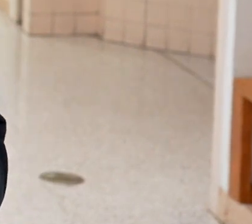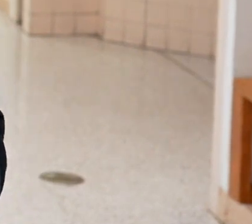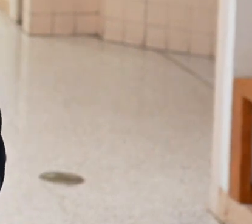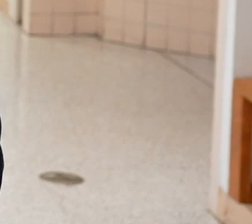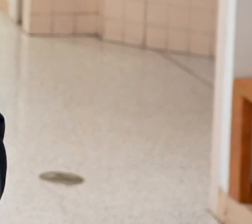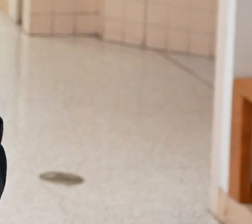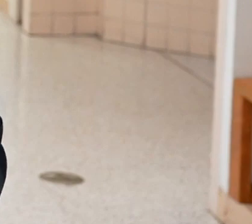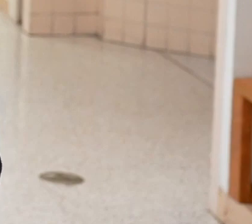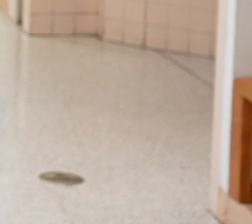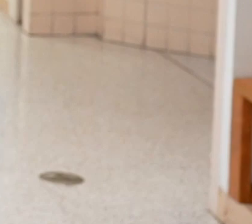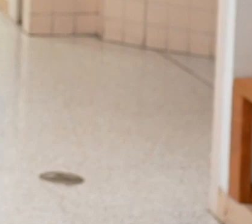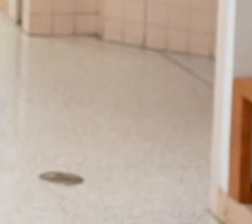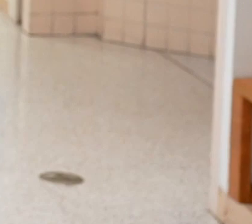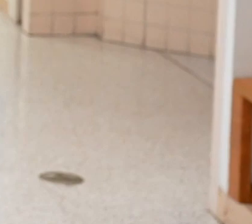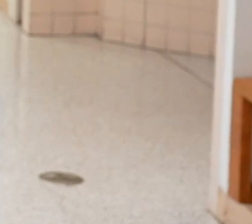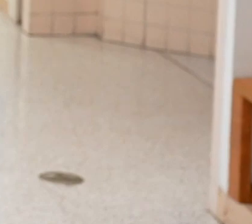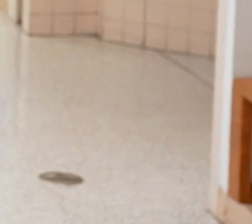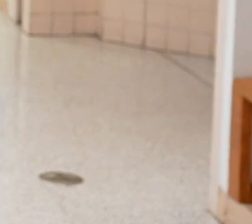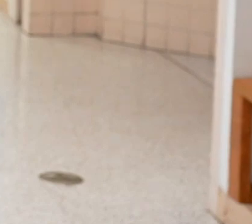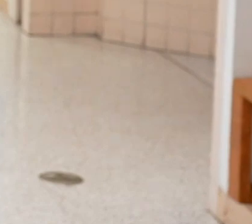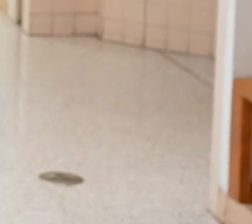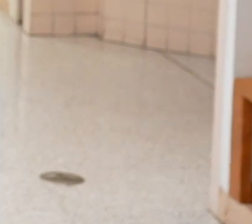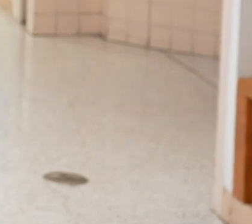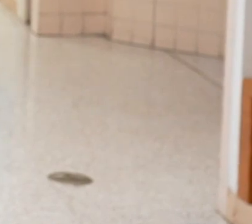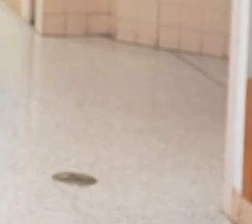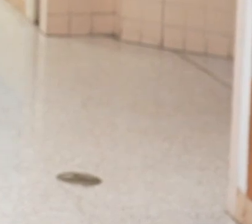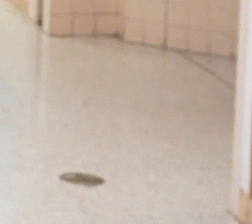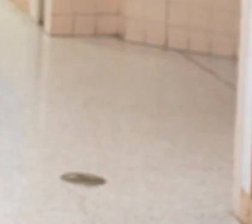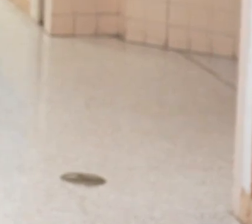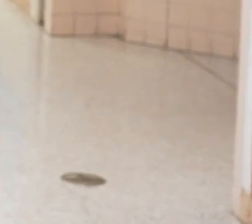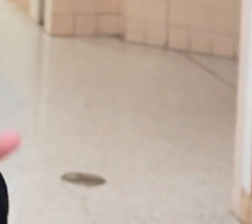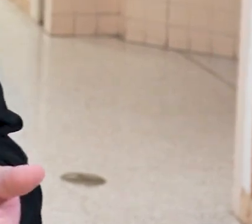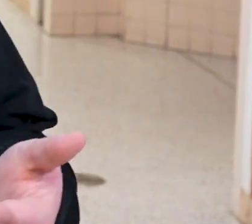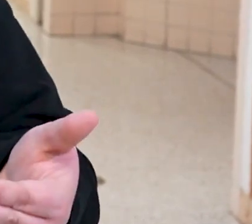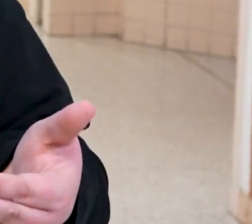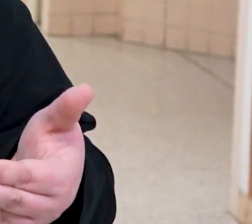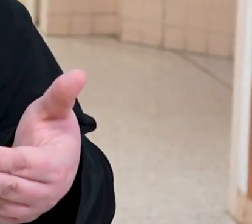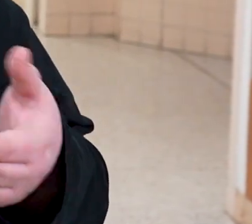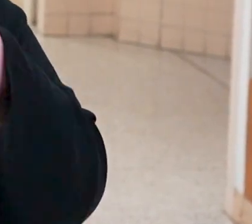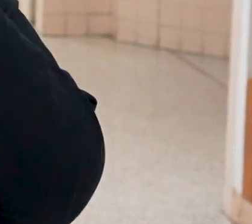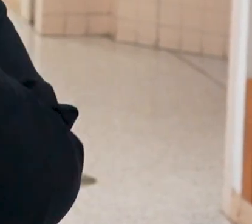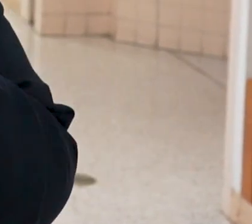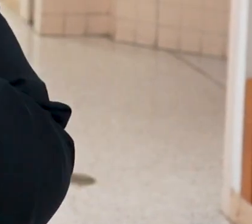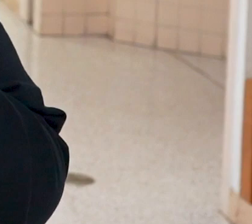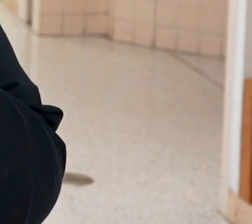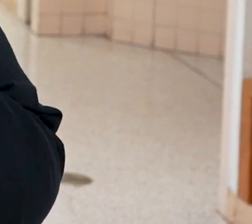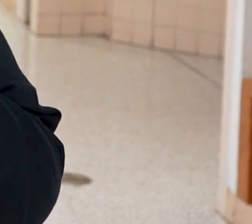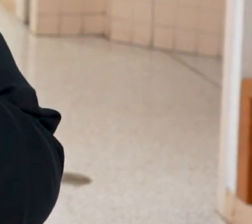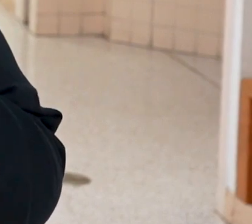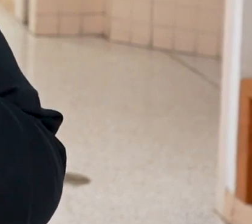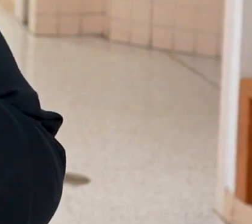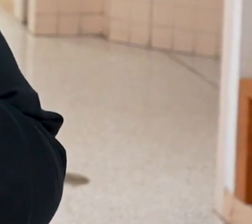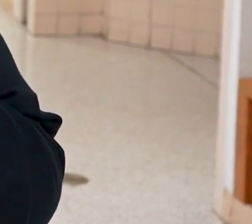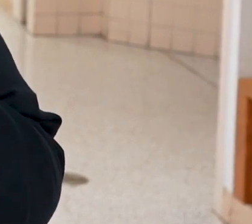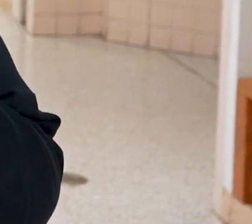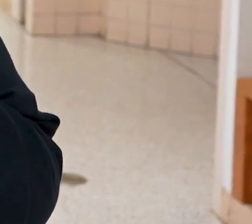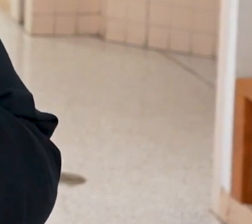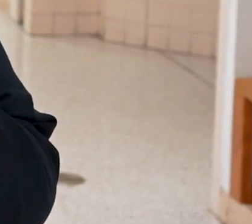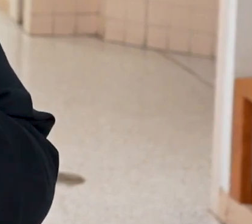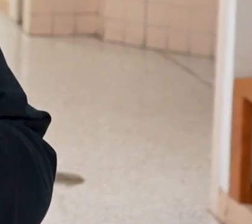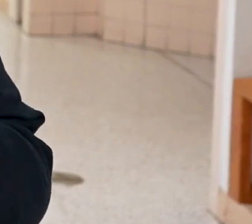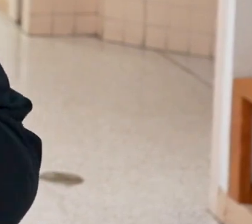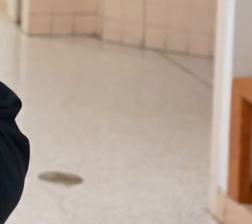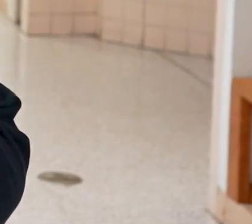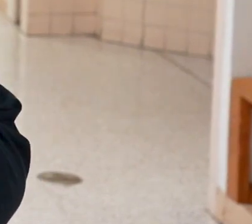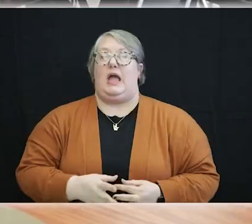quicker. Of course, we still need to call an interpreter once everything's calmed down, but they can go ahead and give some immediate feedback to the